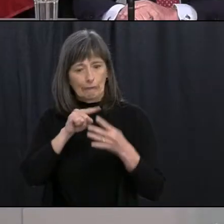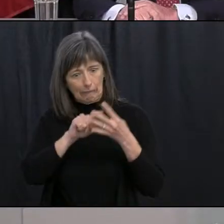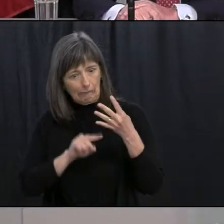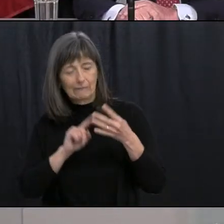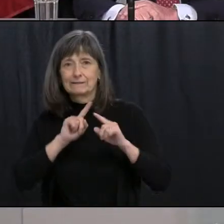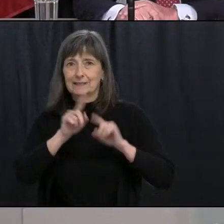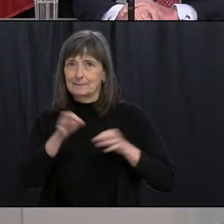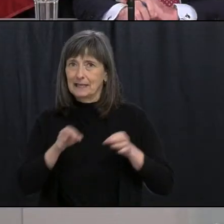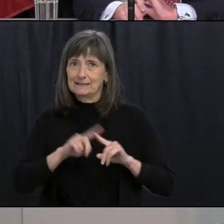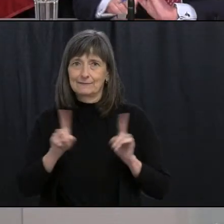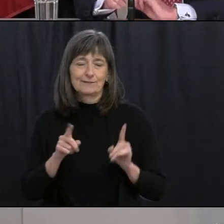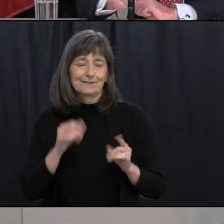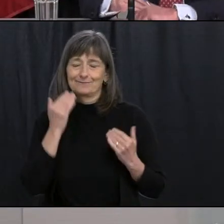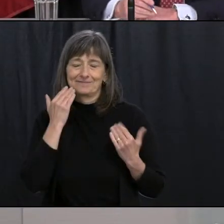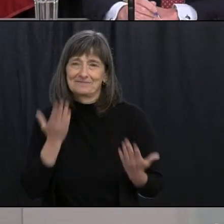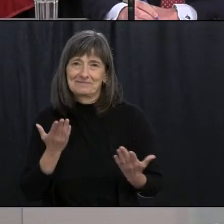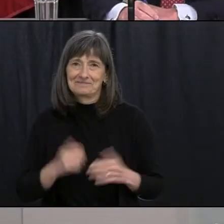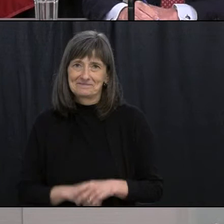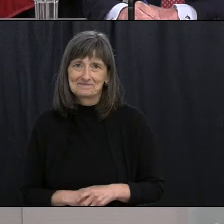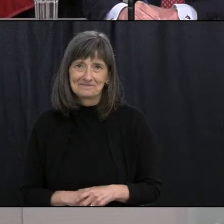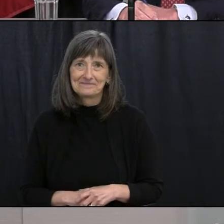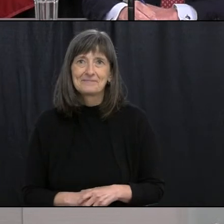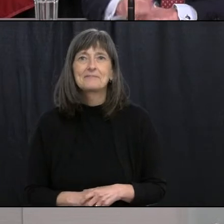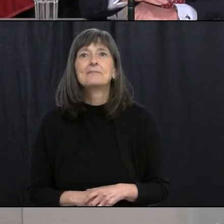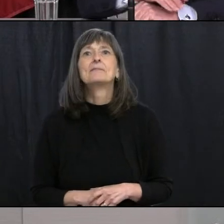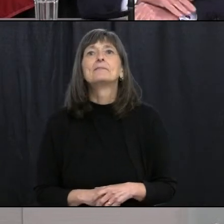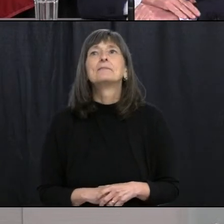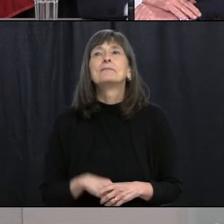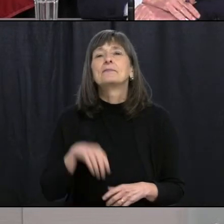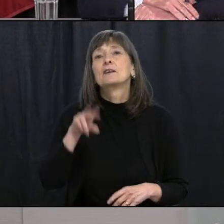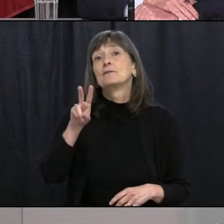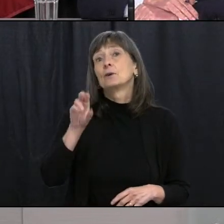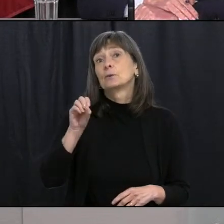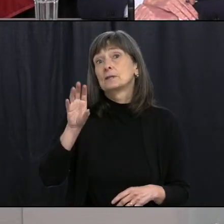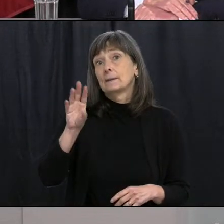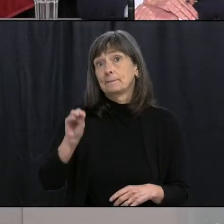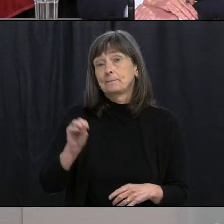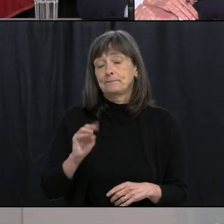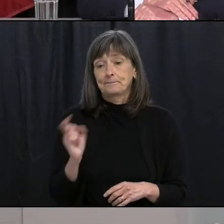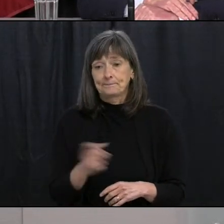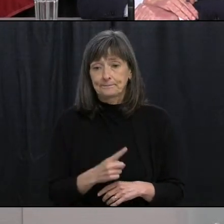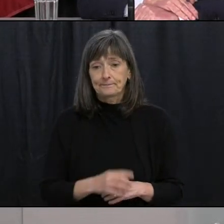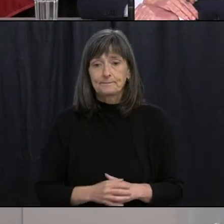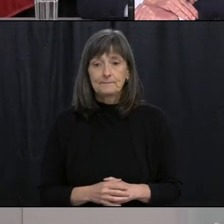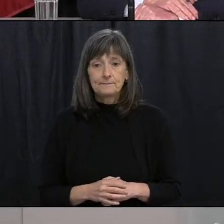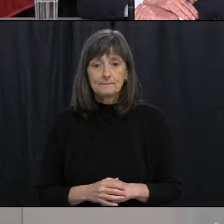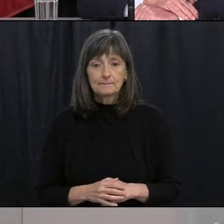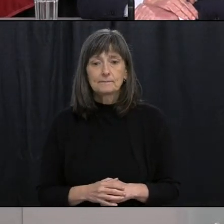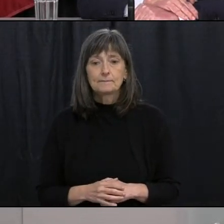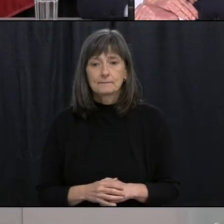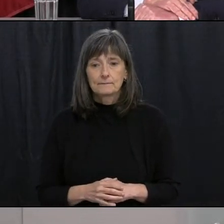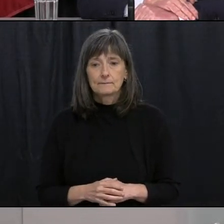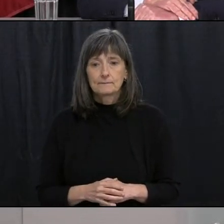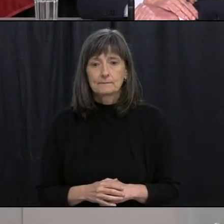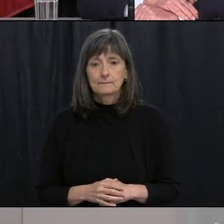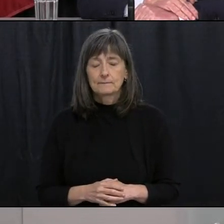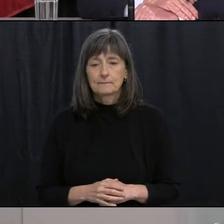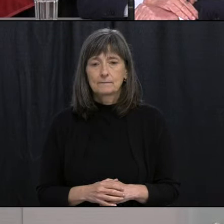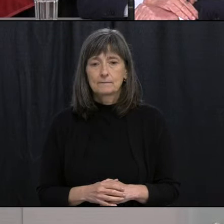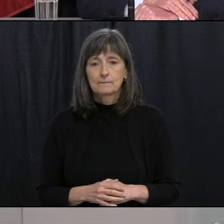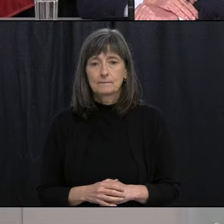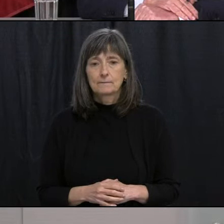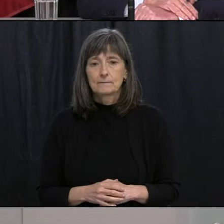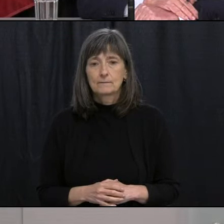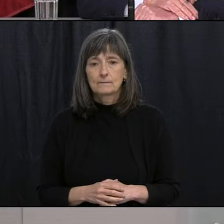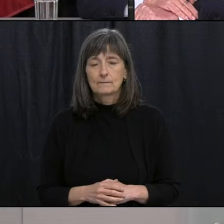Okay, thank you. Richard Duggan with VOCM. Do you have a final question? I do. I've seen some